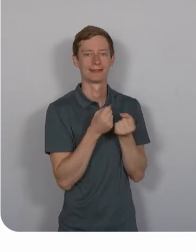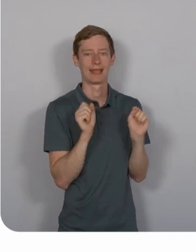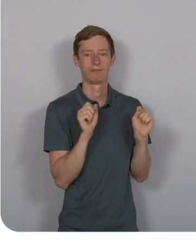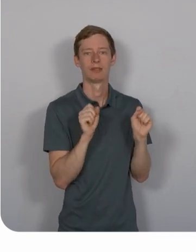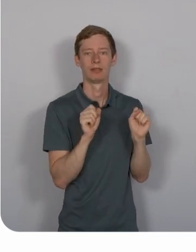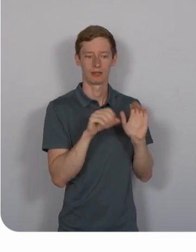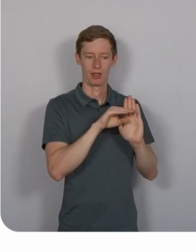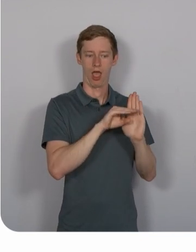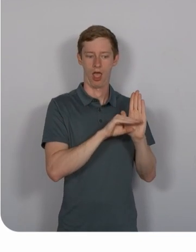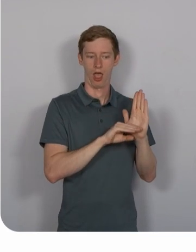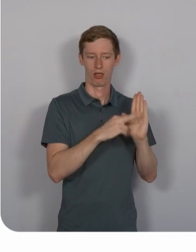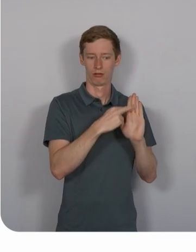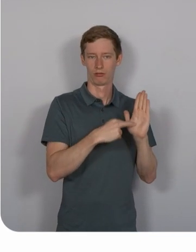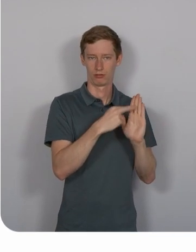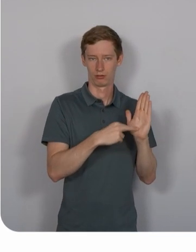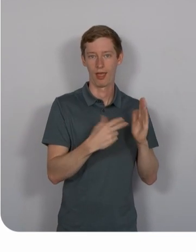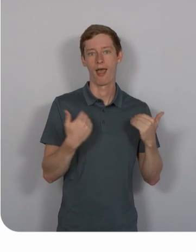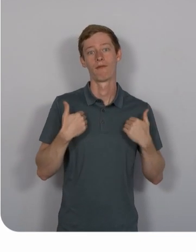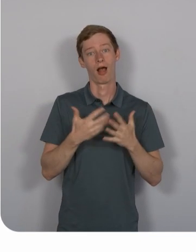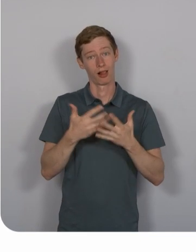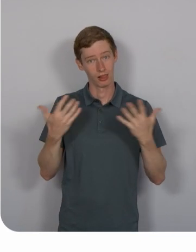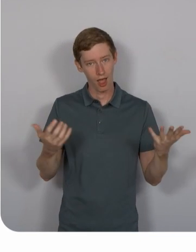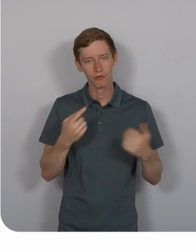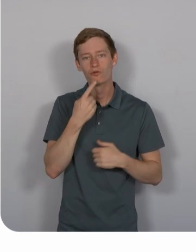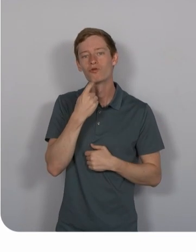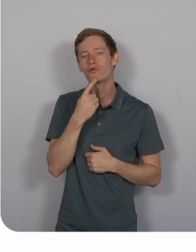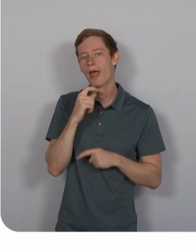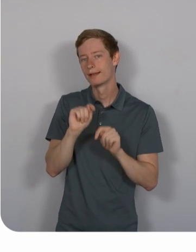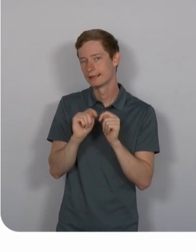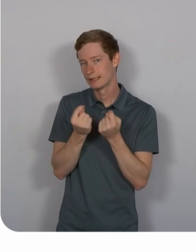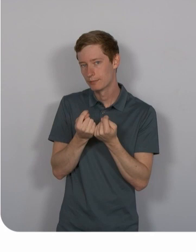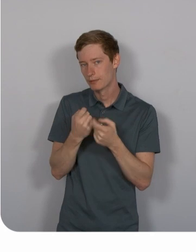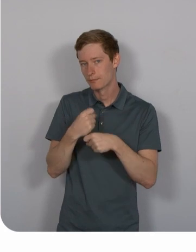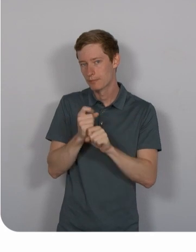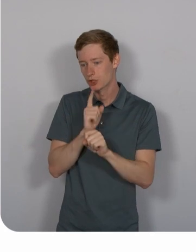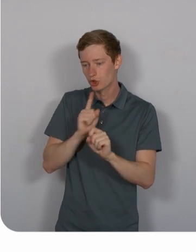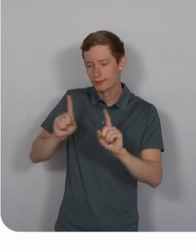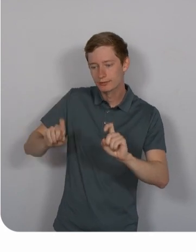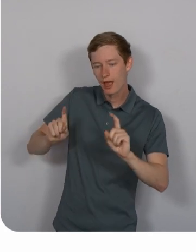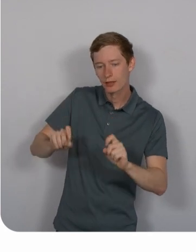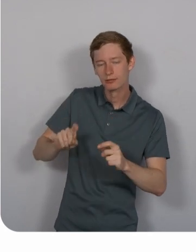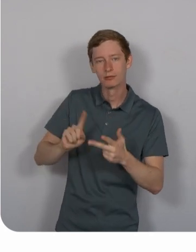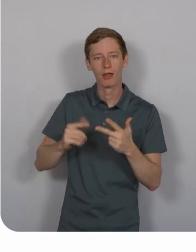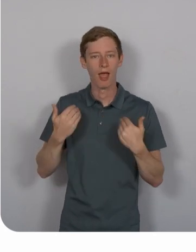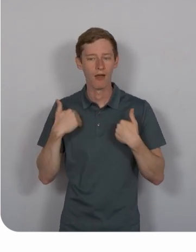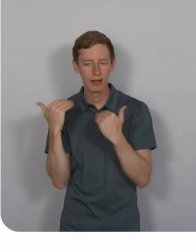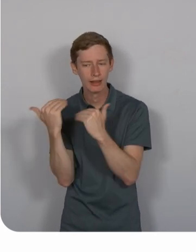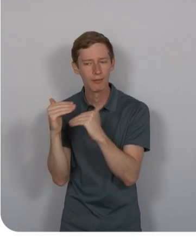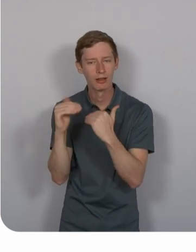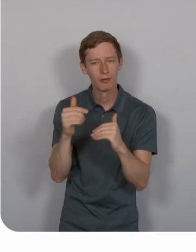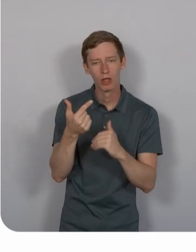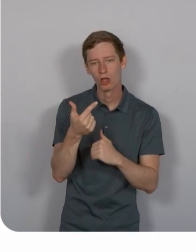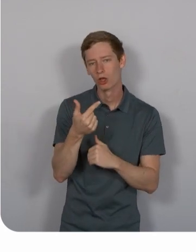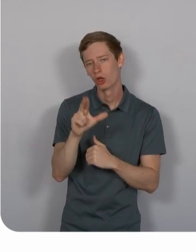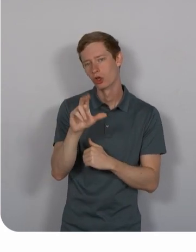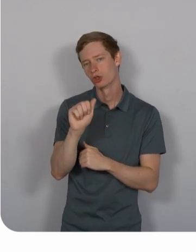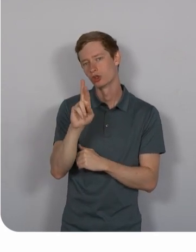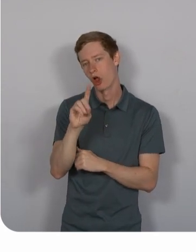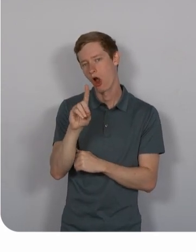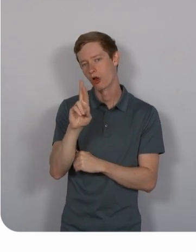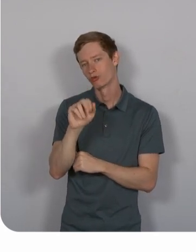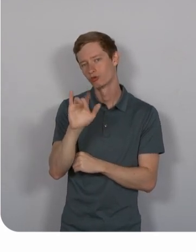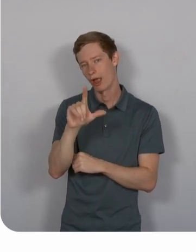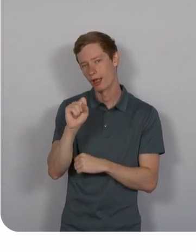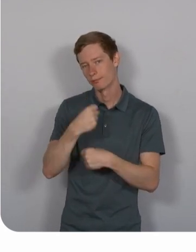teaming with experts on this. We've been building guardrails around inappropriate conversations. And of course, we share the system cards for all